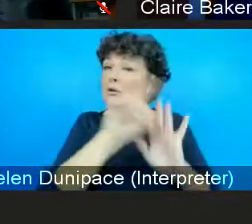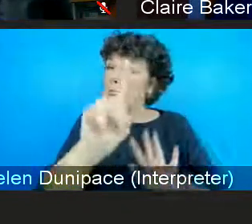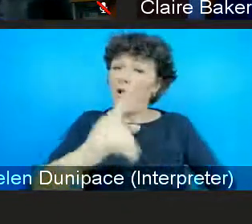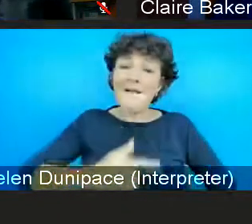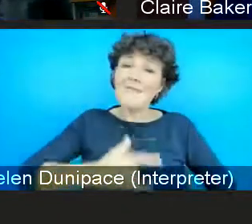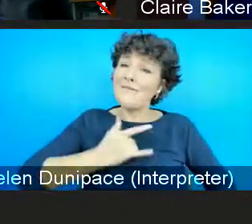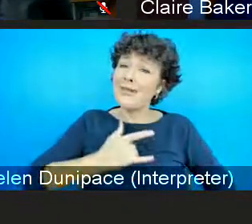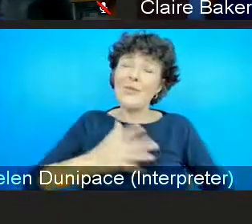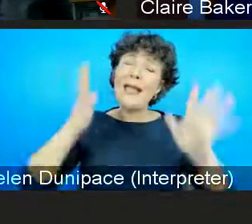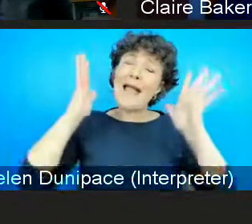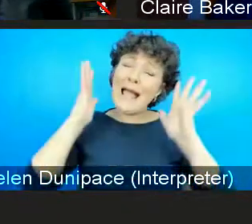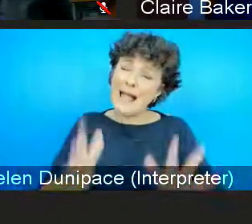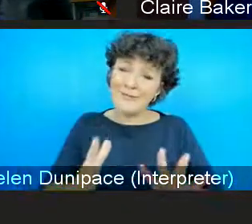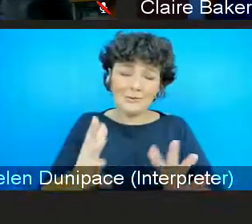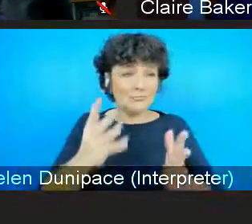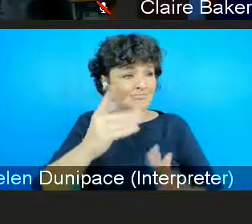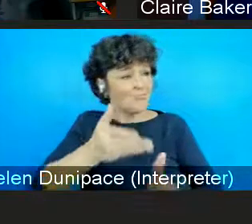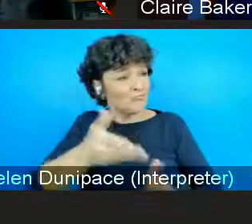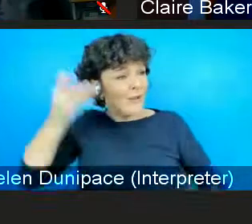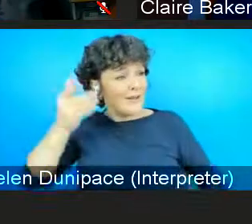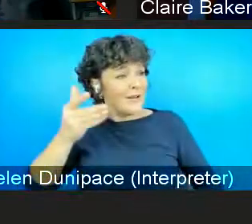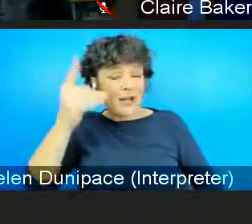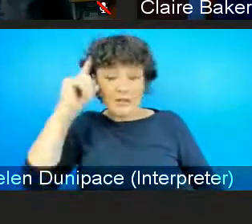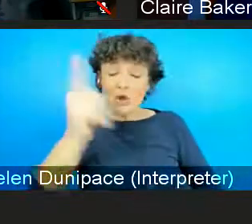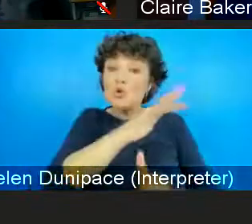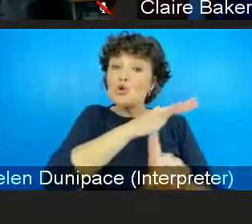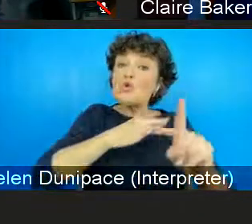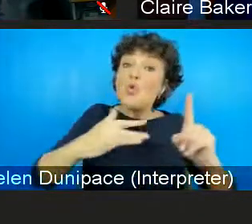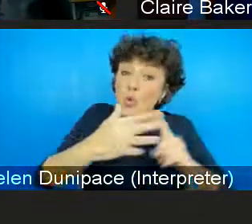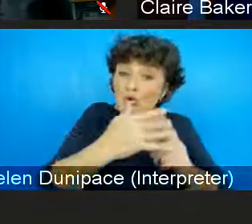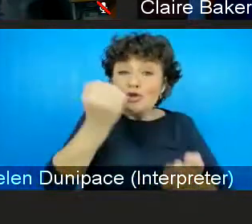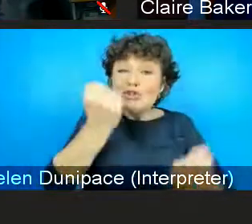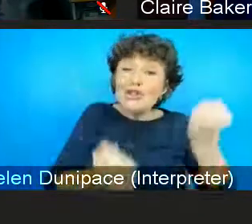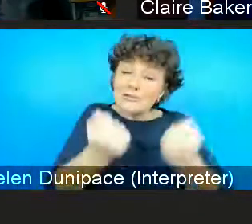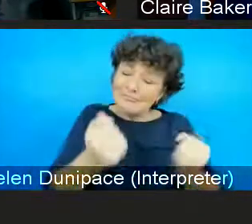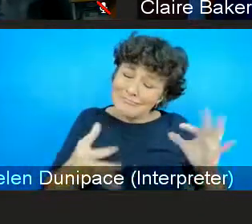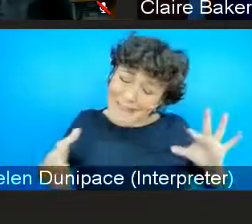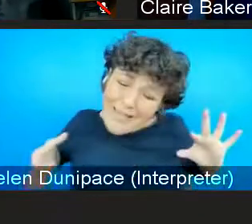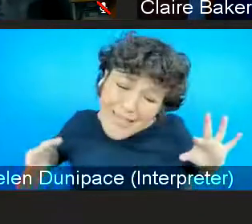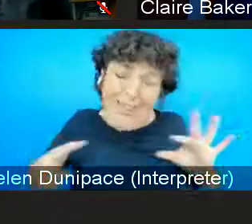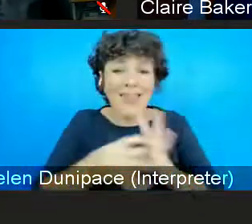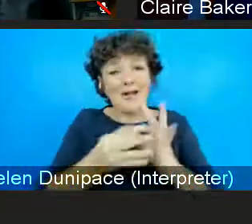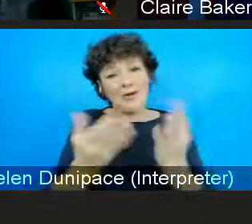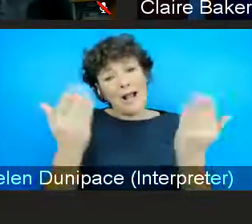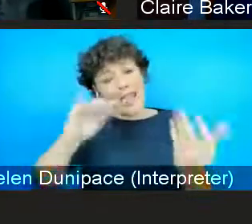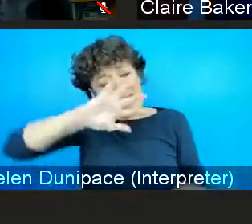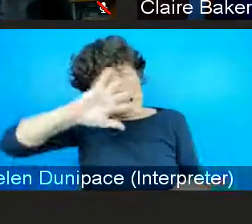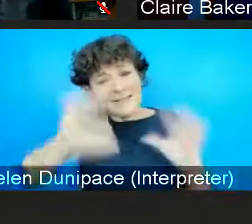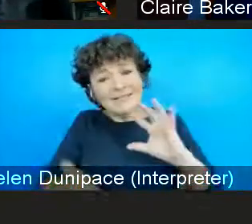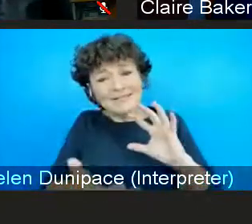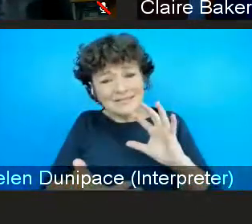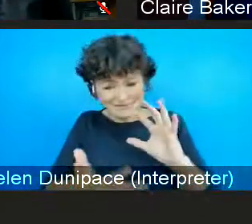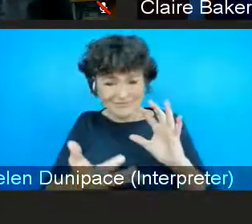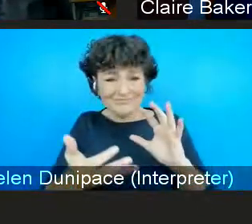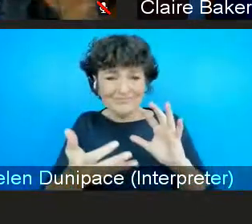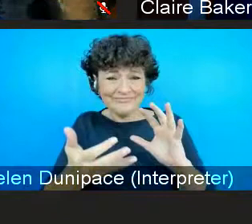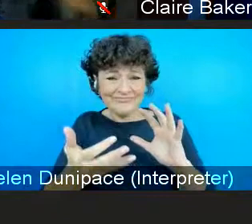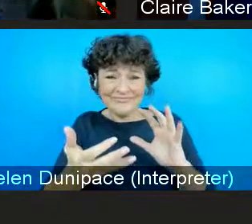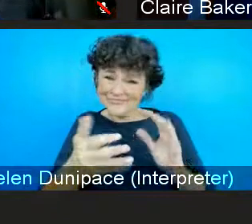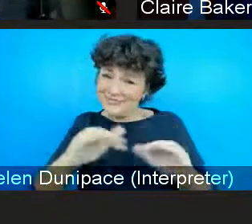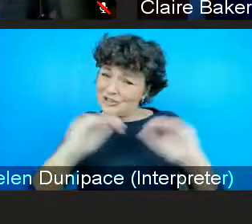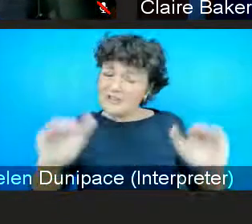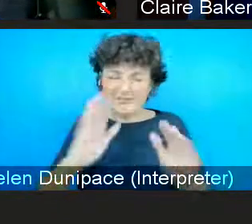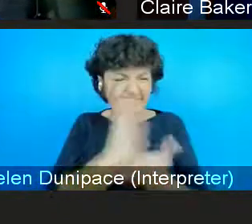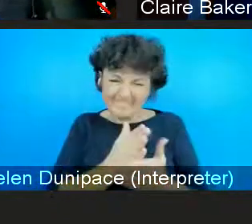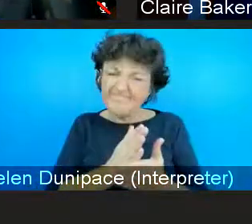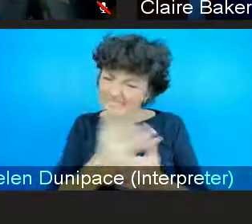and climate justice and the fact that both of them go hand in hand, and that the in pursuit of net zero and in